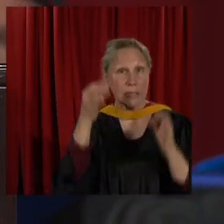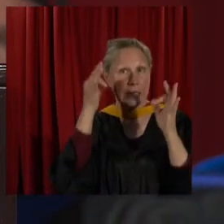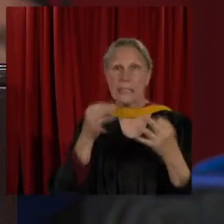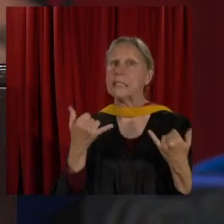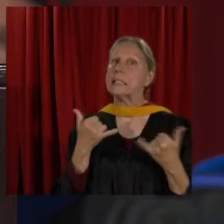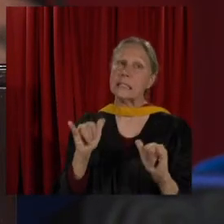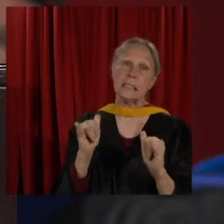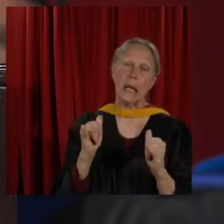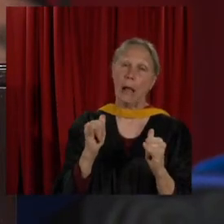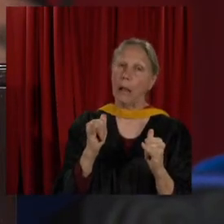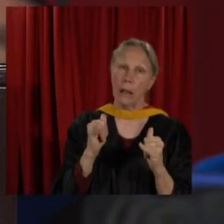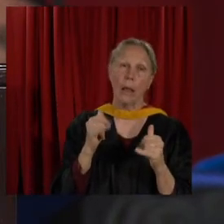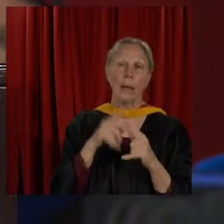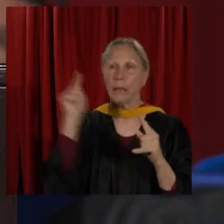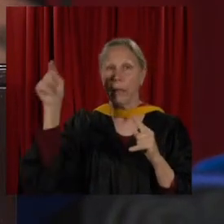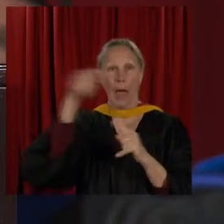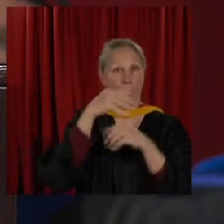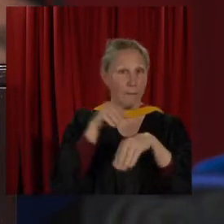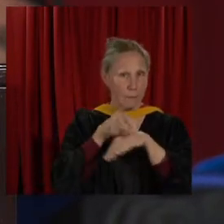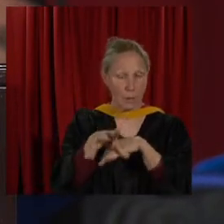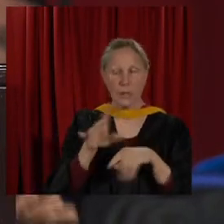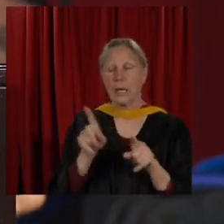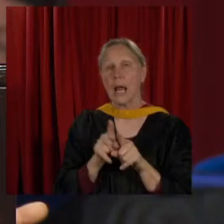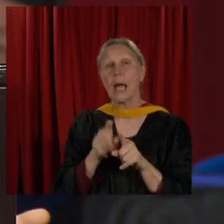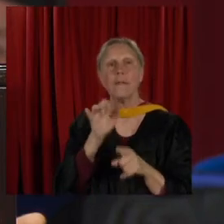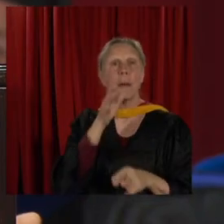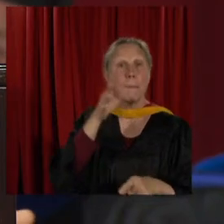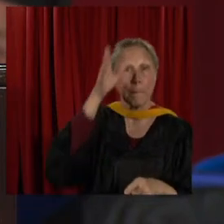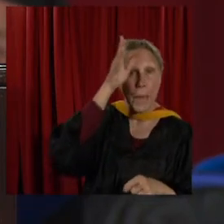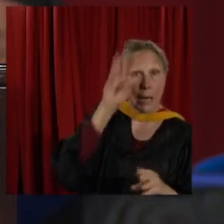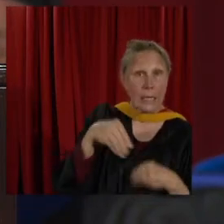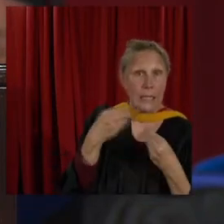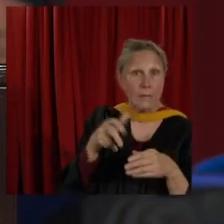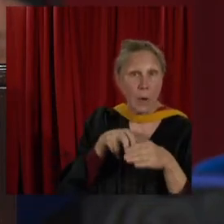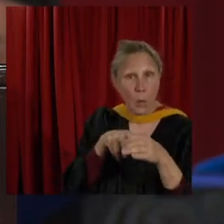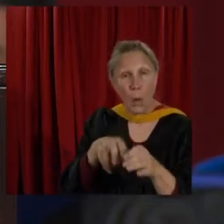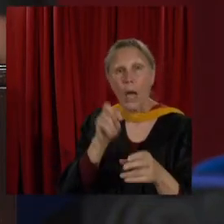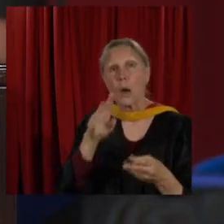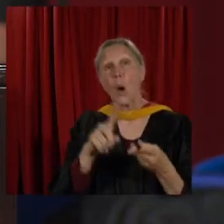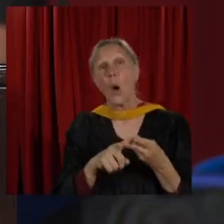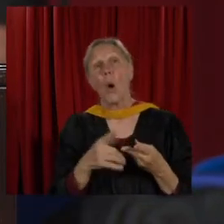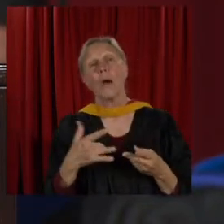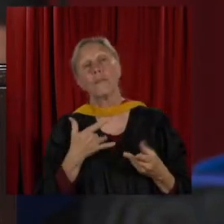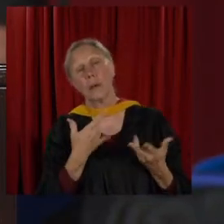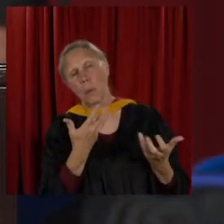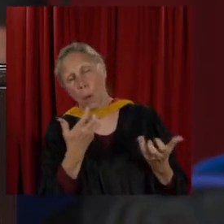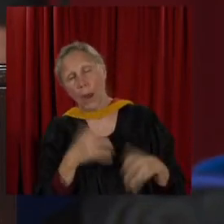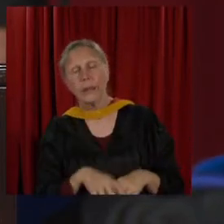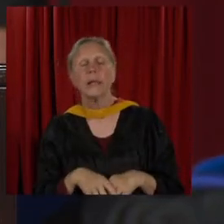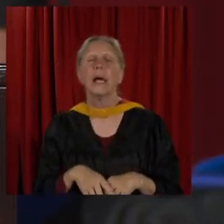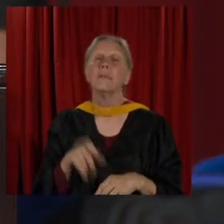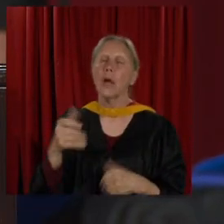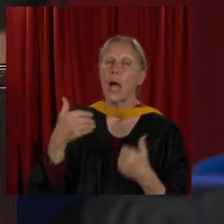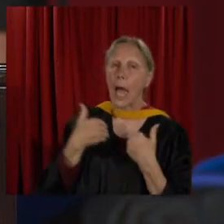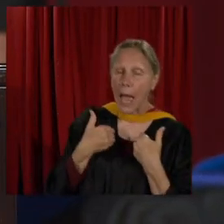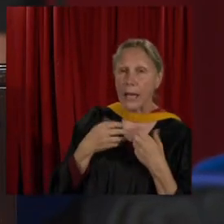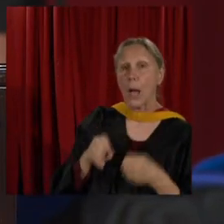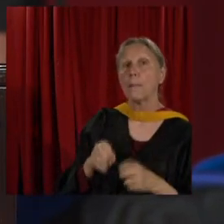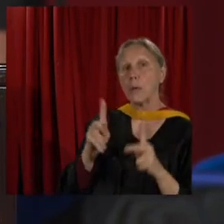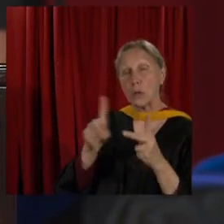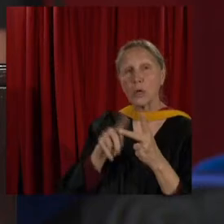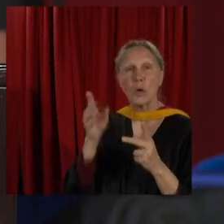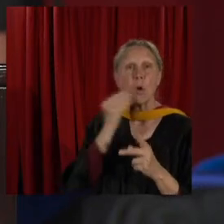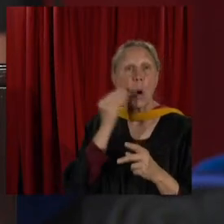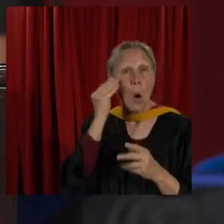still mediated by a lot of factors, like if your parents could give you a ride, or if they were feeling up to it, if you had opportunities